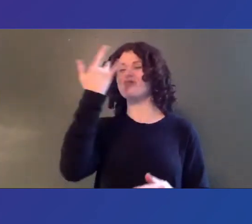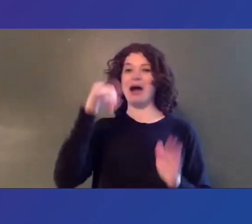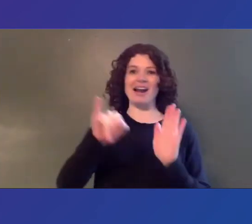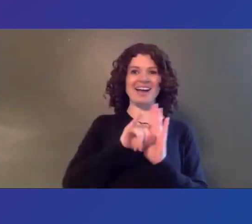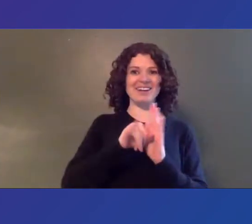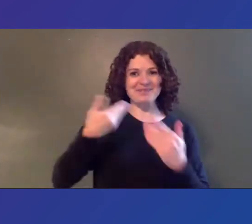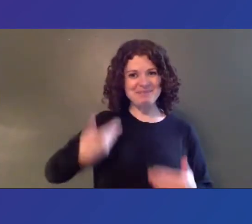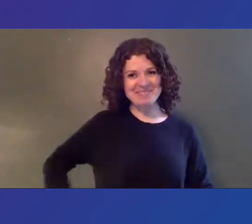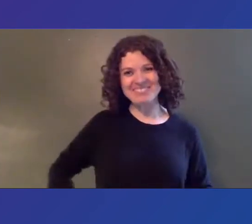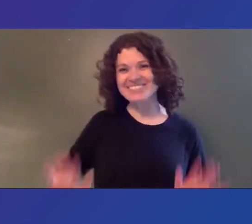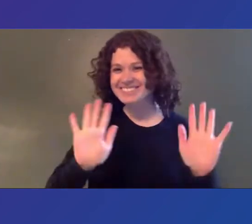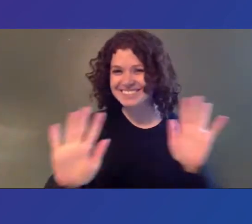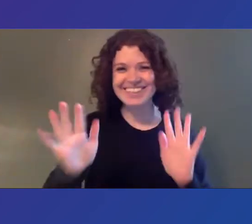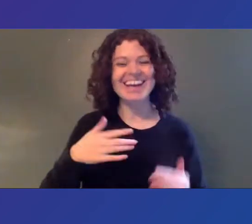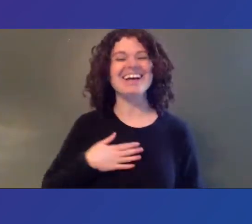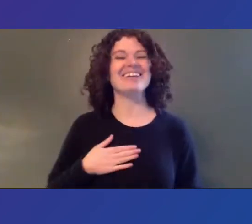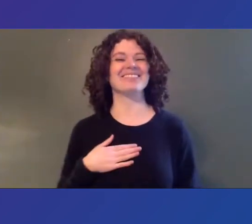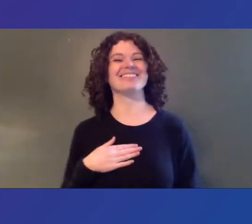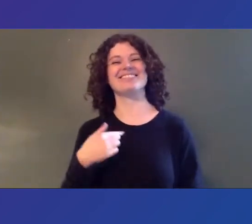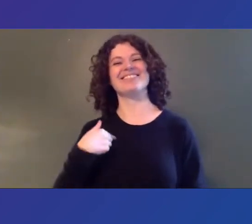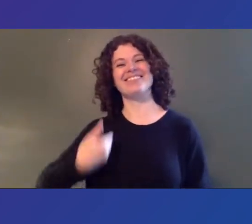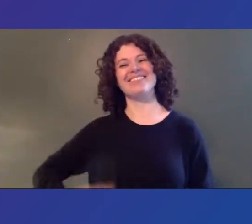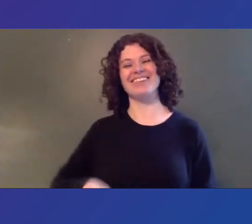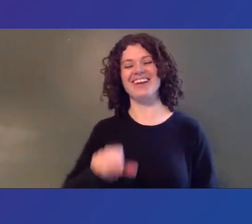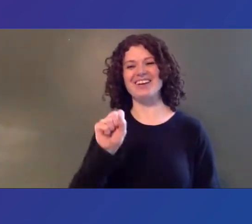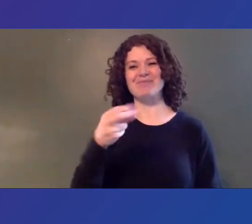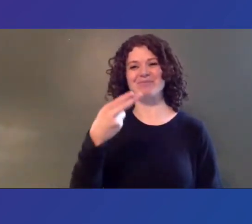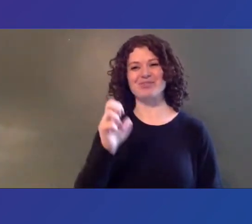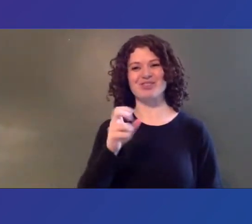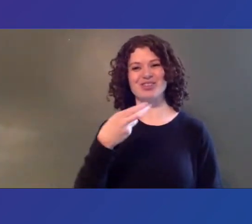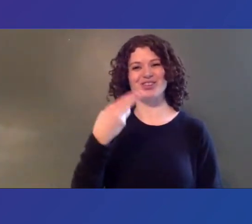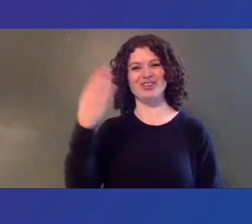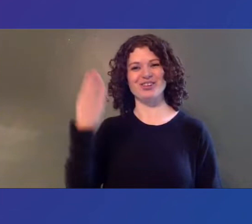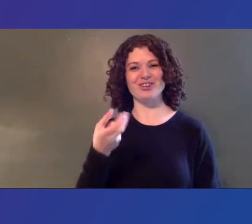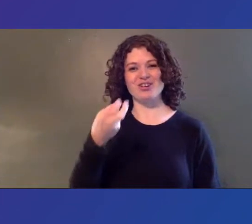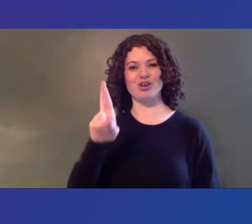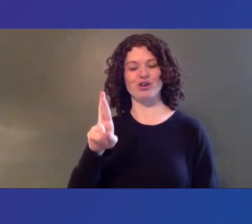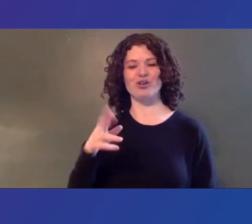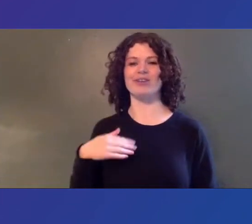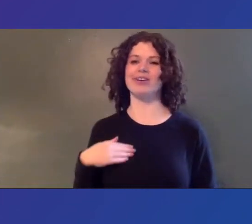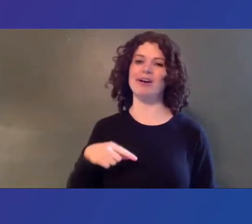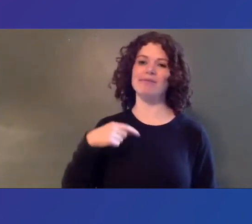her, hers. I am wearing a basic black shirt and black pants with black